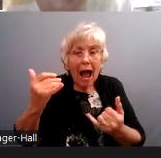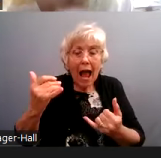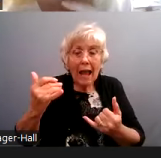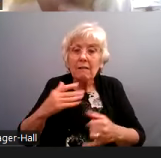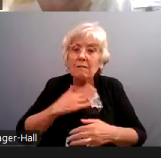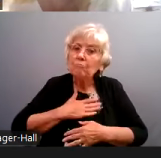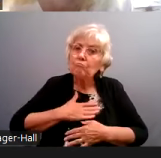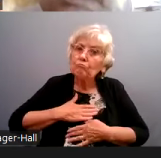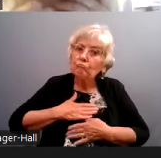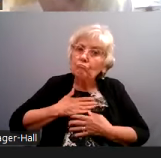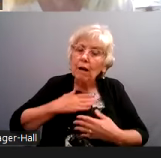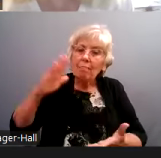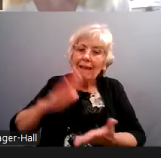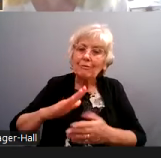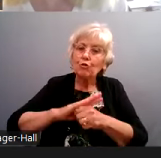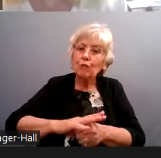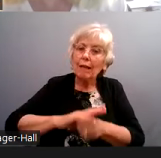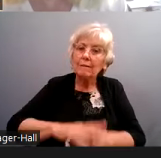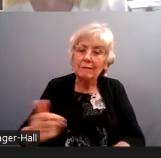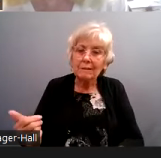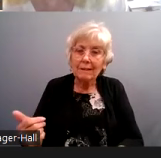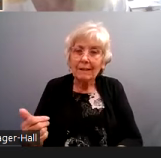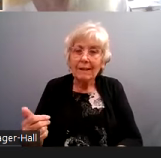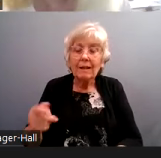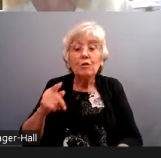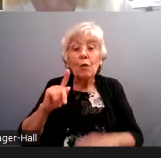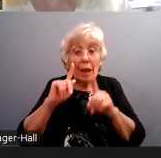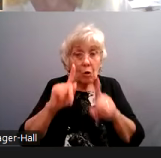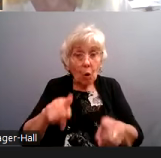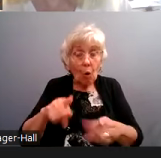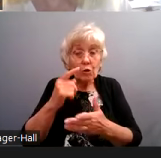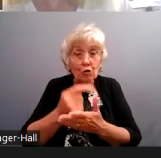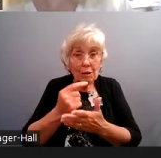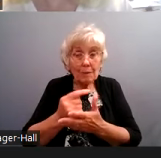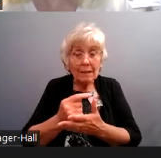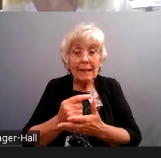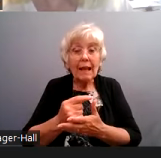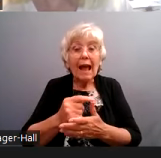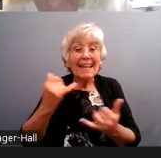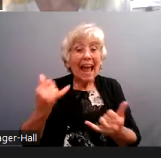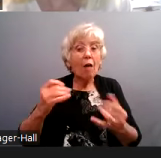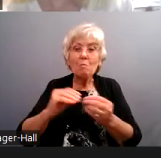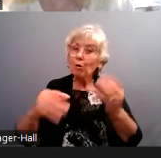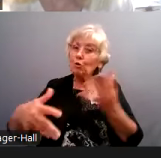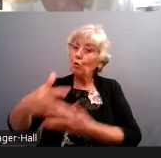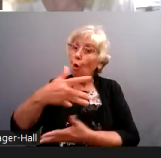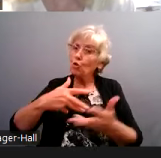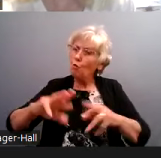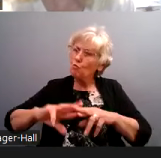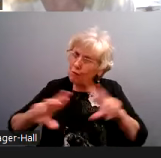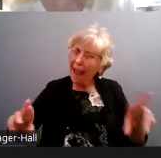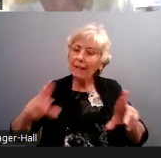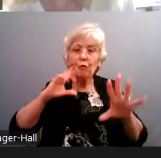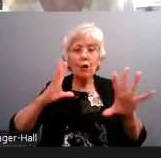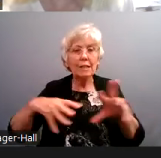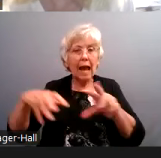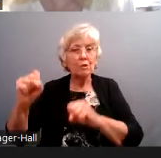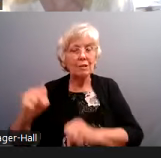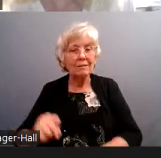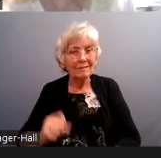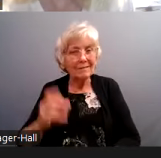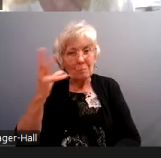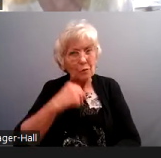They come out of treatment ready to go to adoption, just absolutely lovely. So the staff